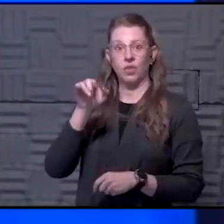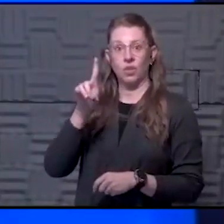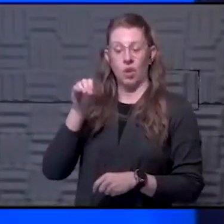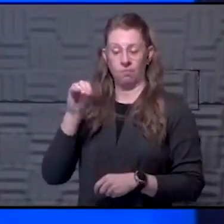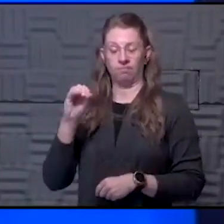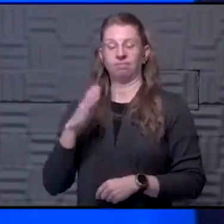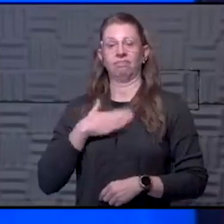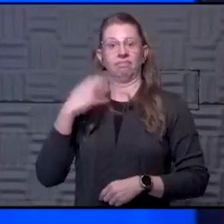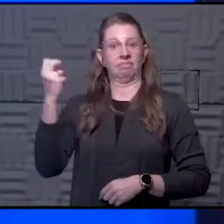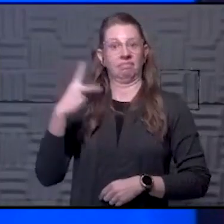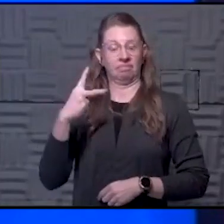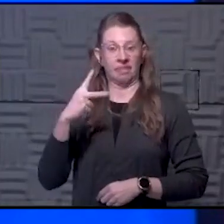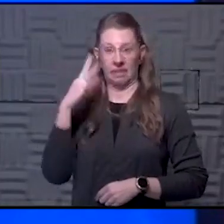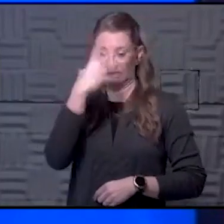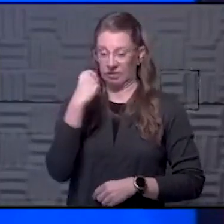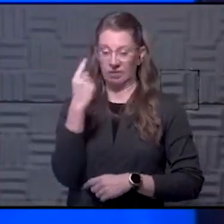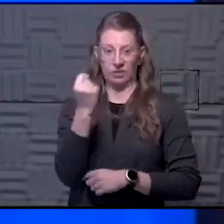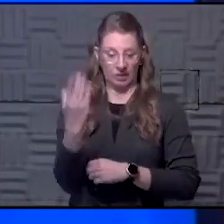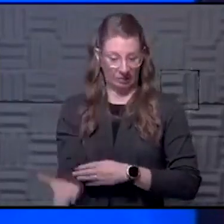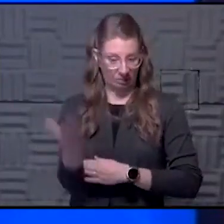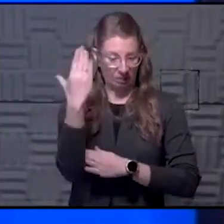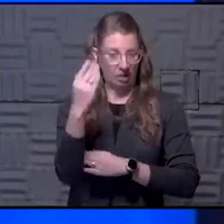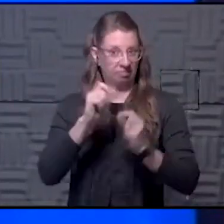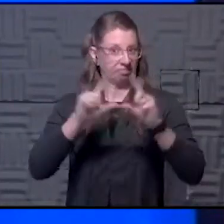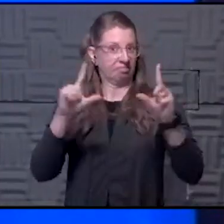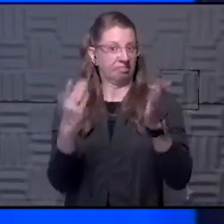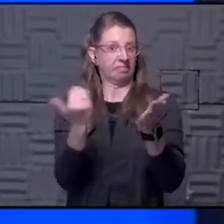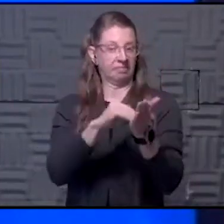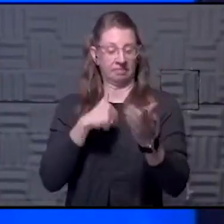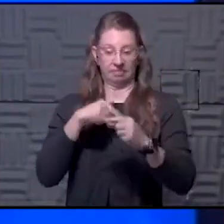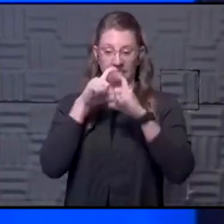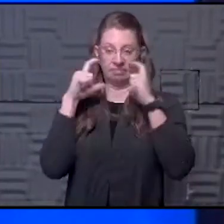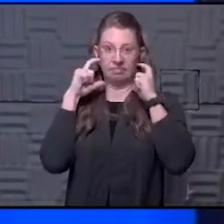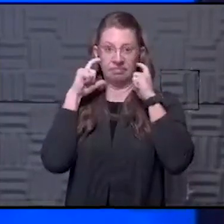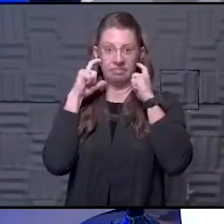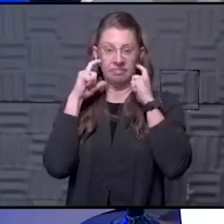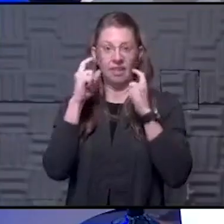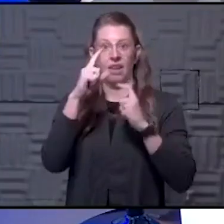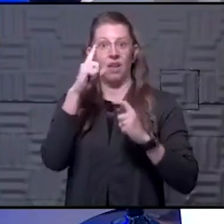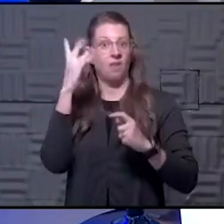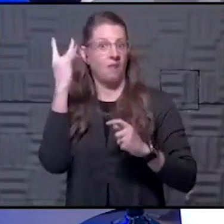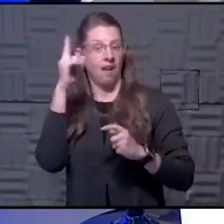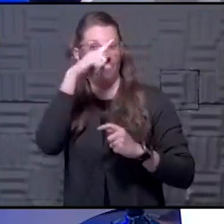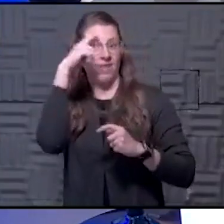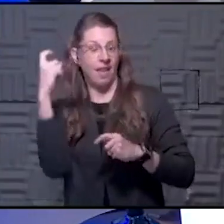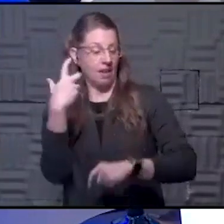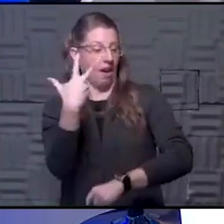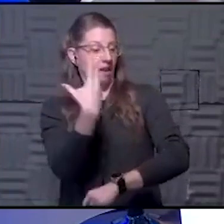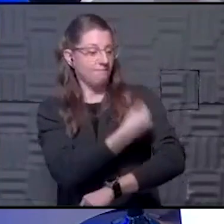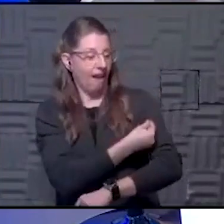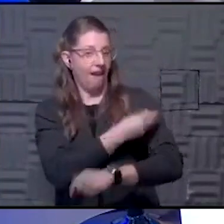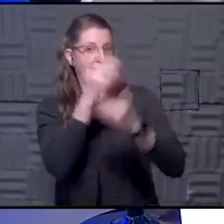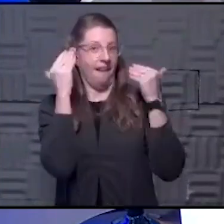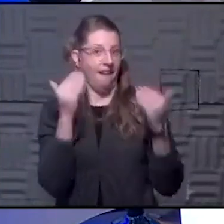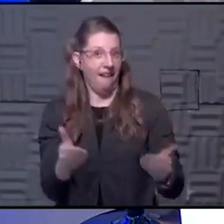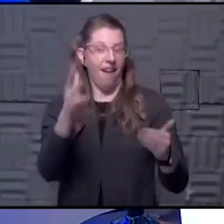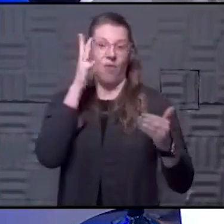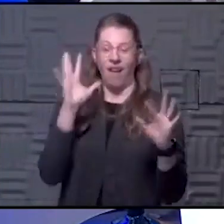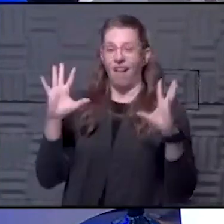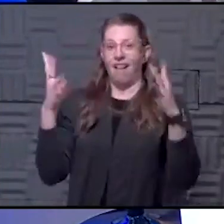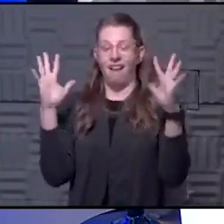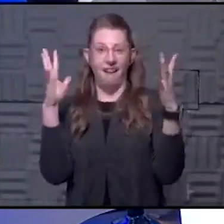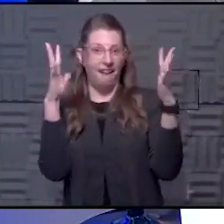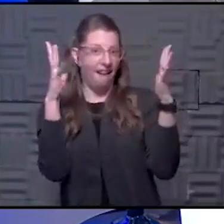on this beautiful Tuesday morning. I have my mask on because I'm getting my shot on. Time for a little